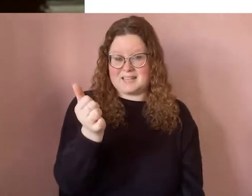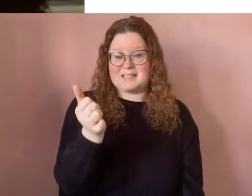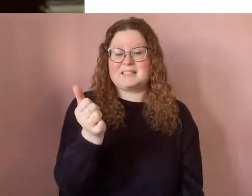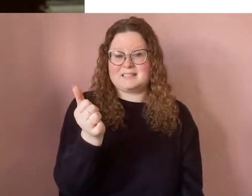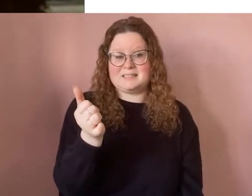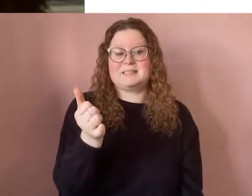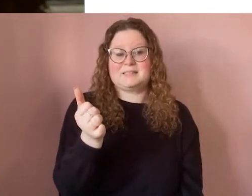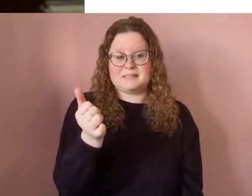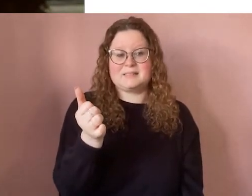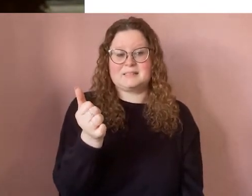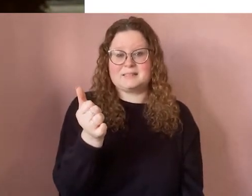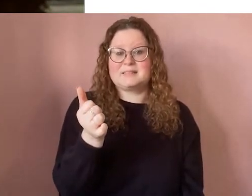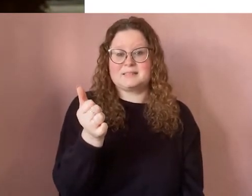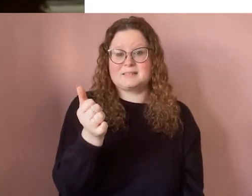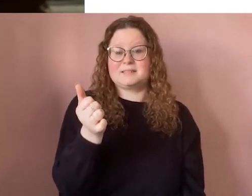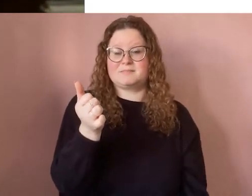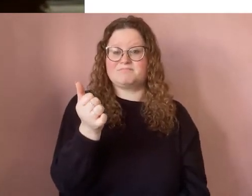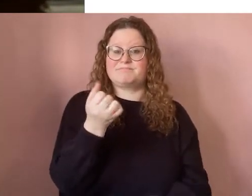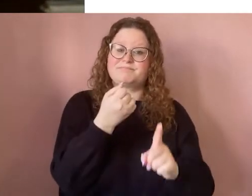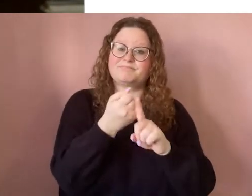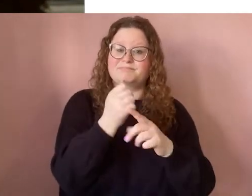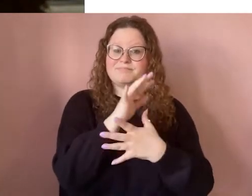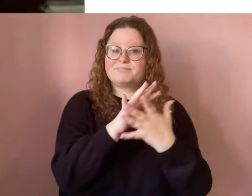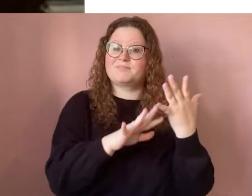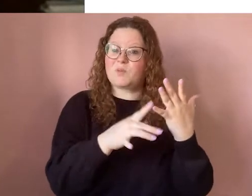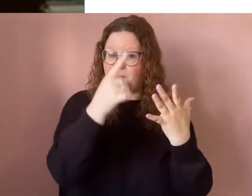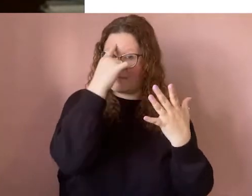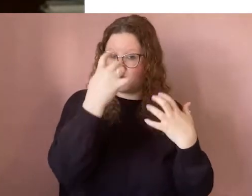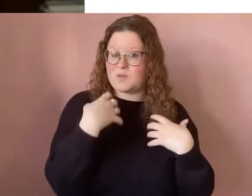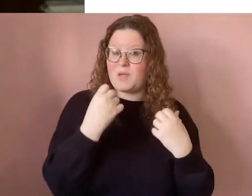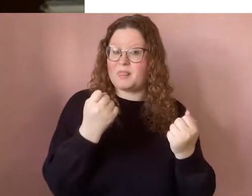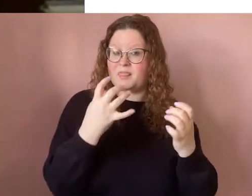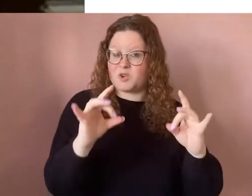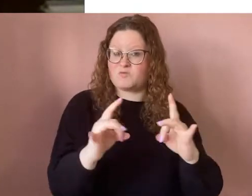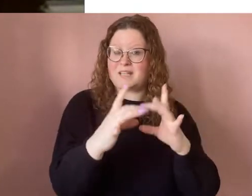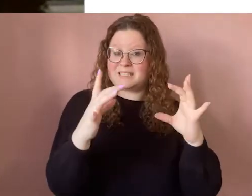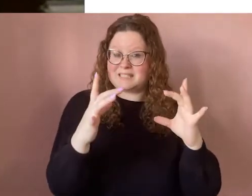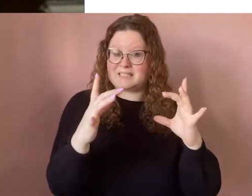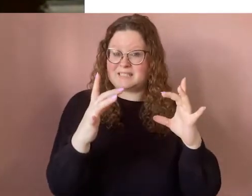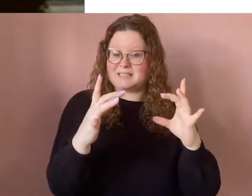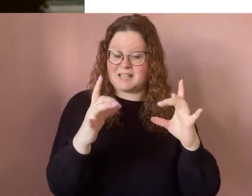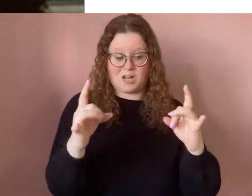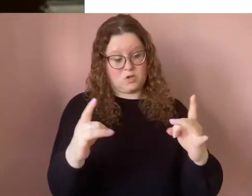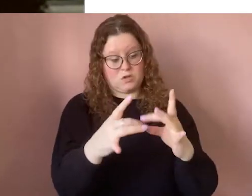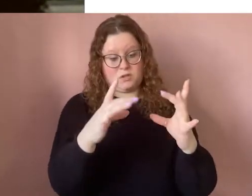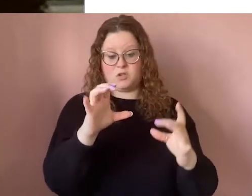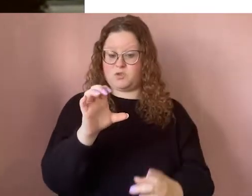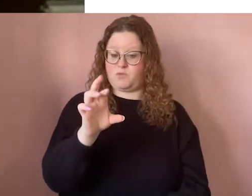health crisis, if I can use that phrase, and I only mention it because